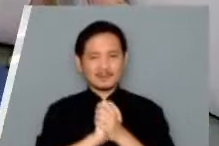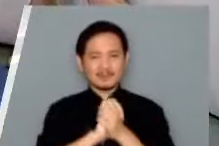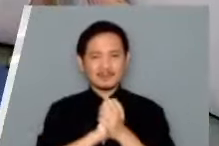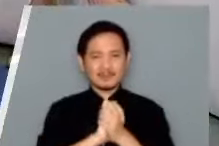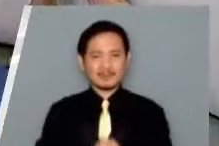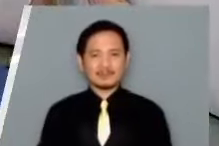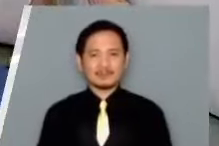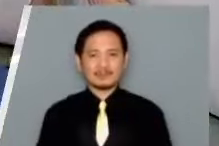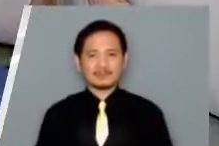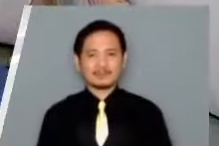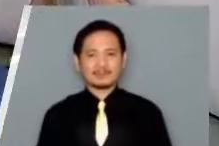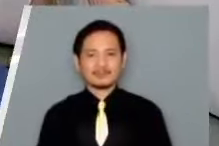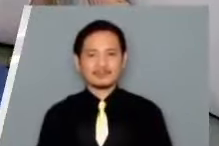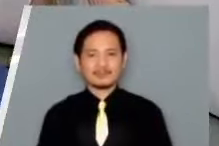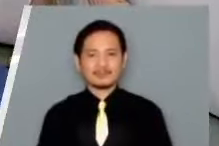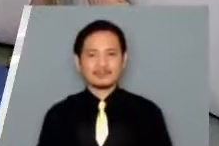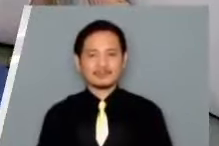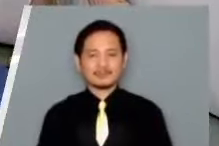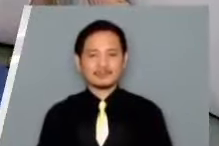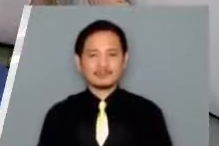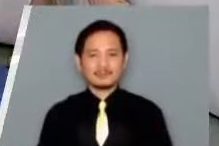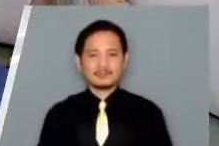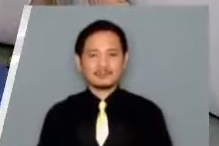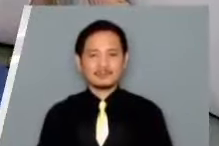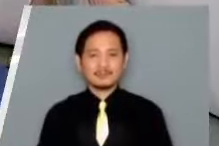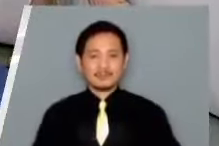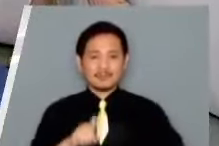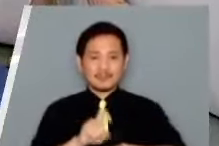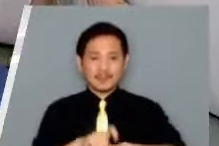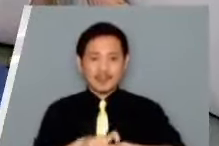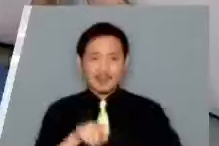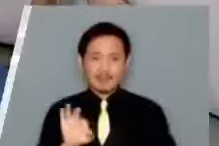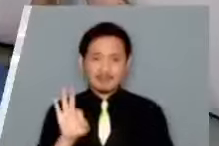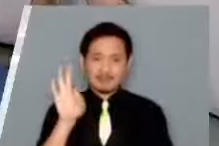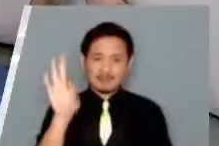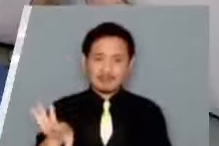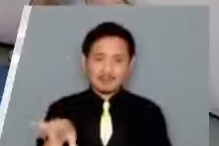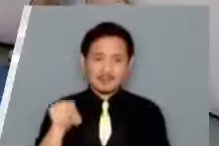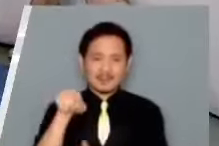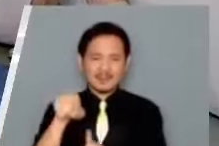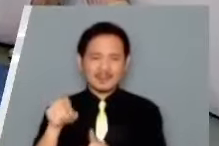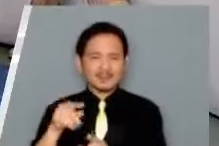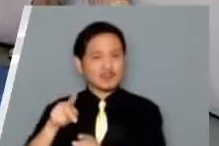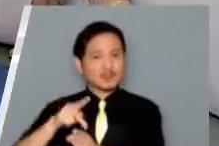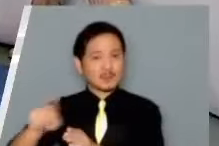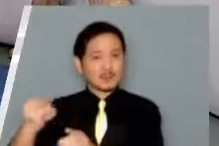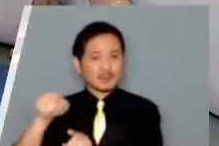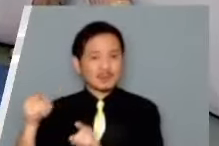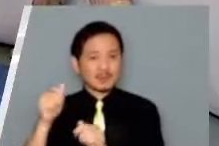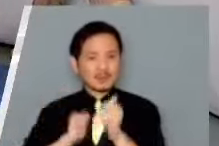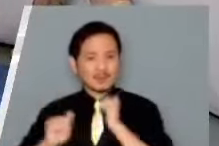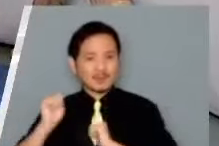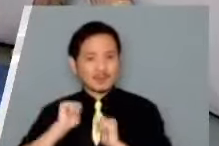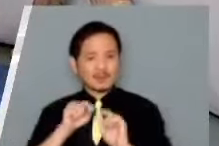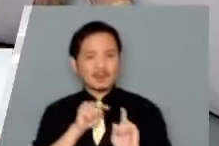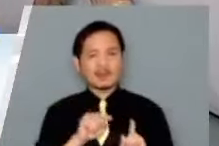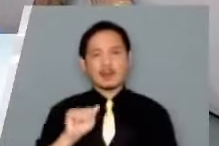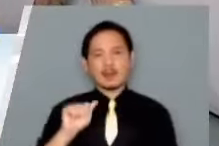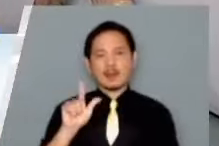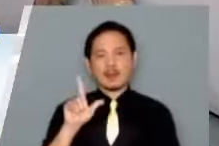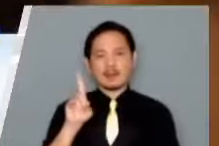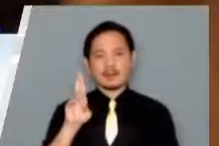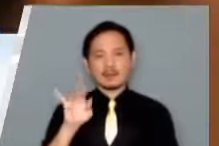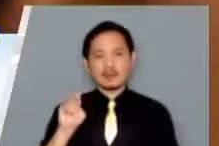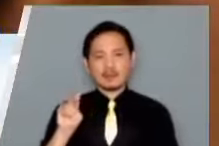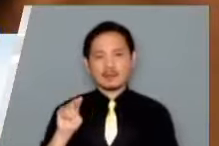Samantalang, it is time to give back to the showbiz industry, sabi ni Asia's multimedia star Alden Richards. Nag-organize ang kickoff party si Alden